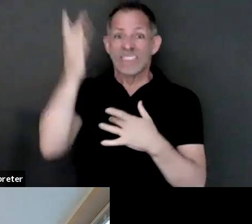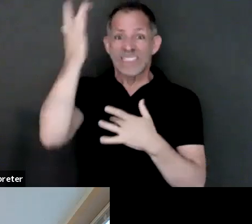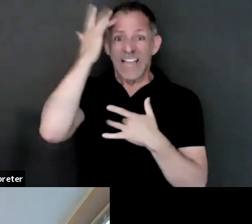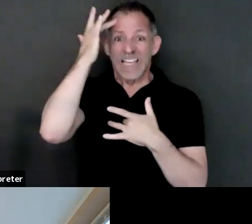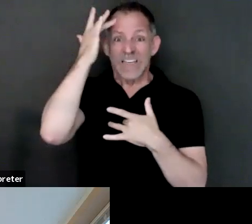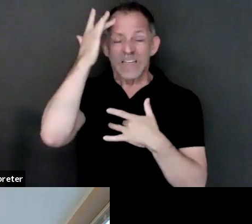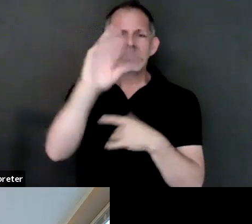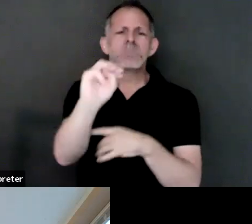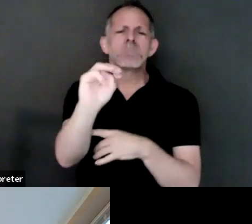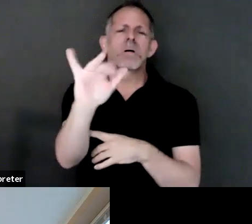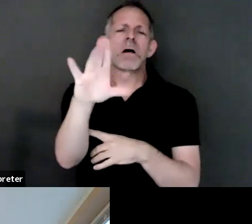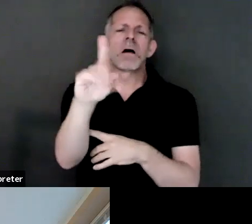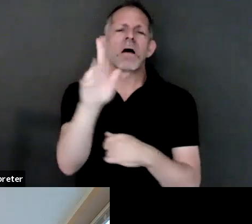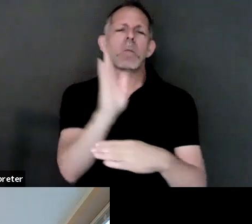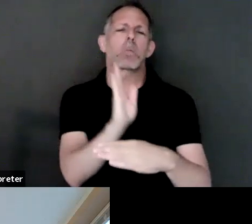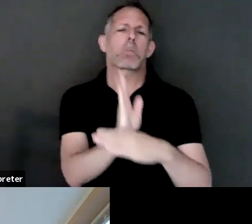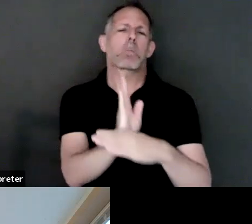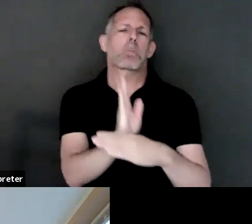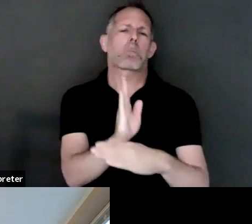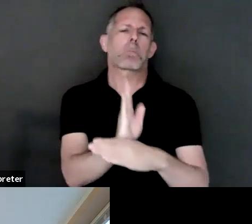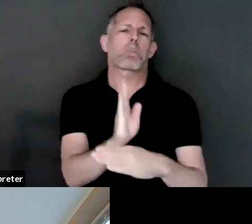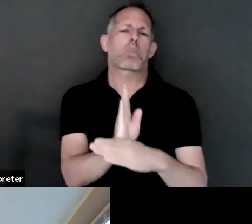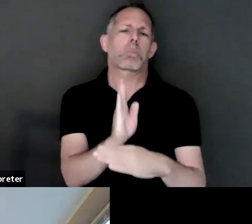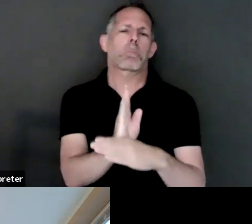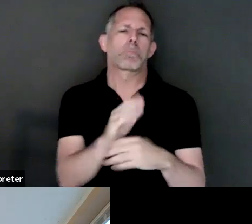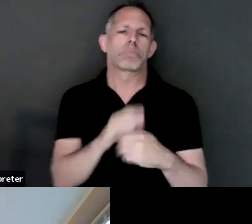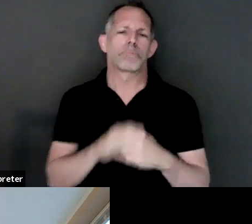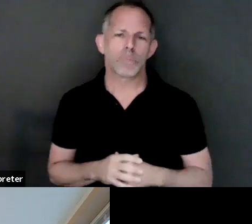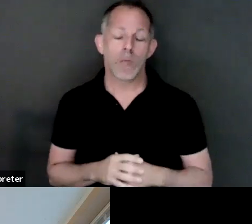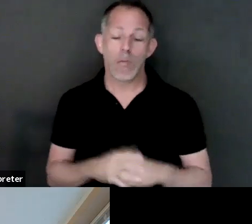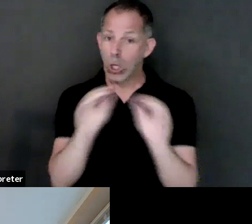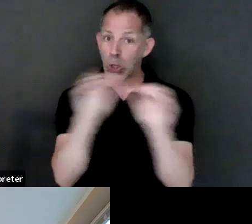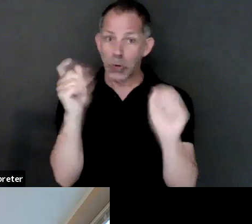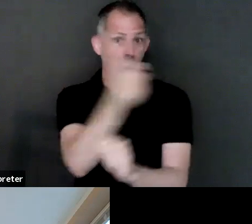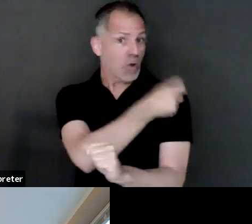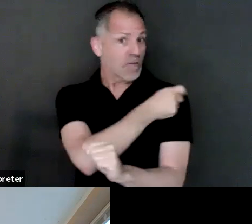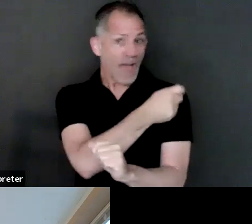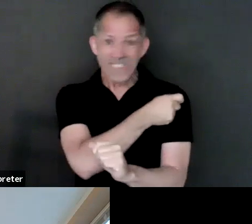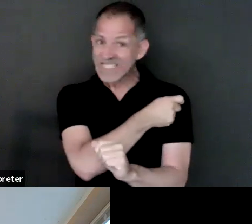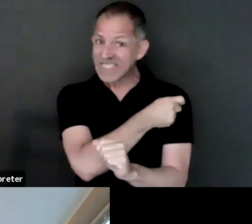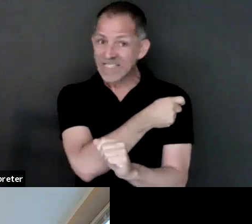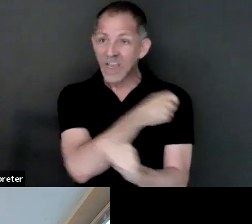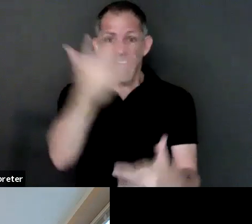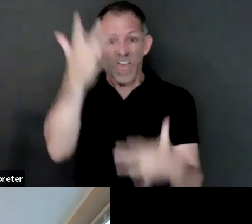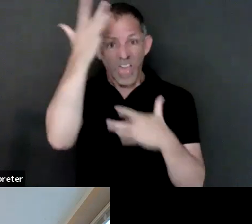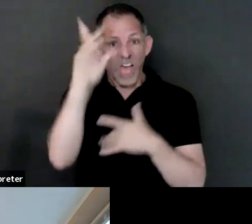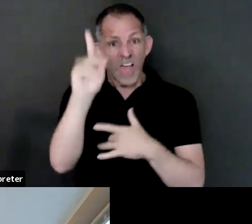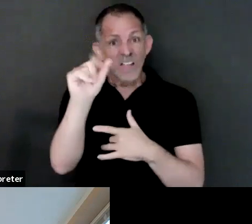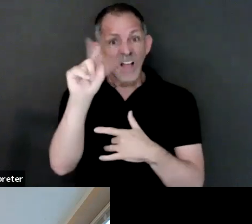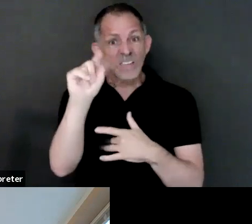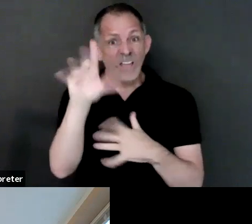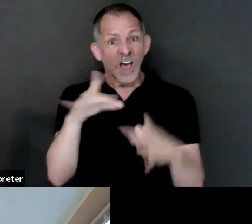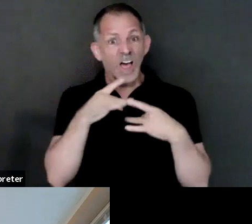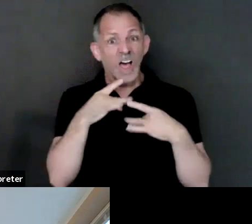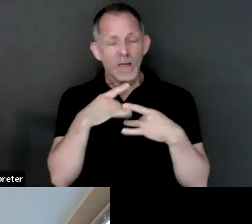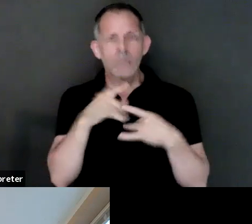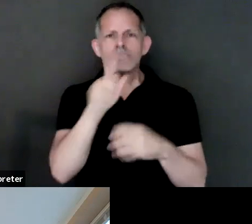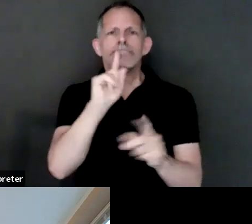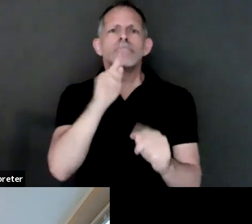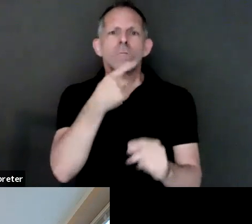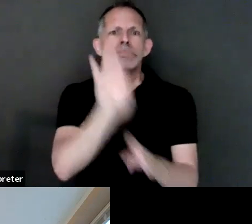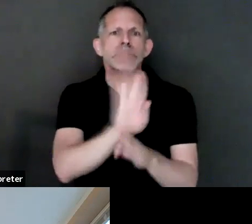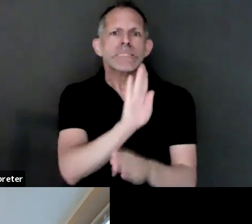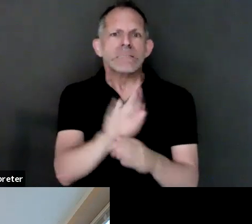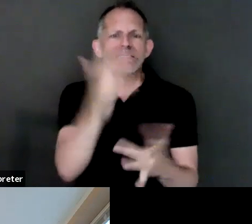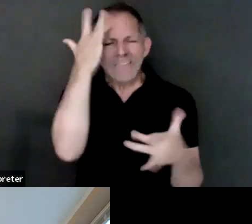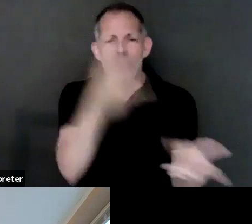So those two things are very true and very clear. We've seen reports about a third booster shot.